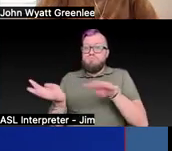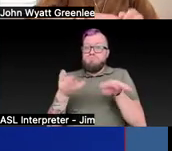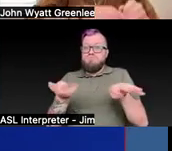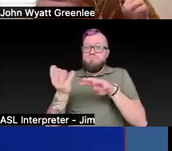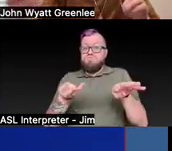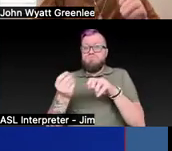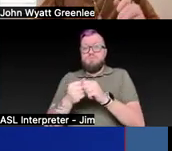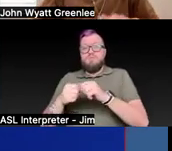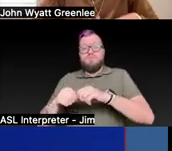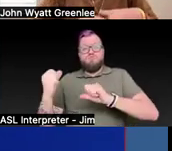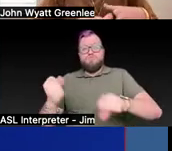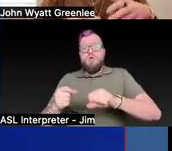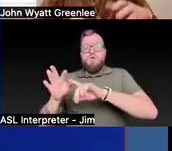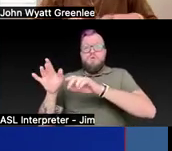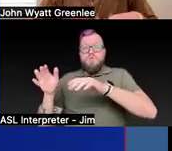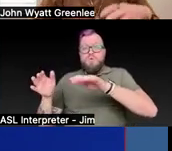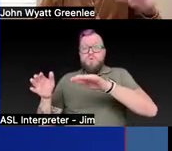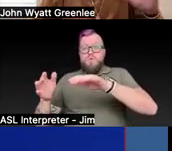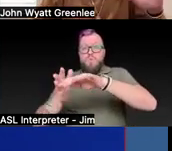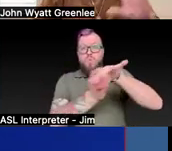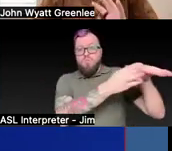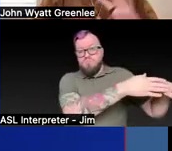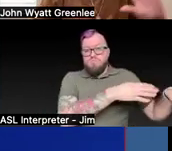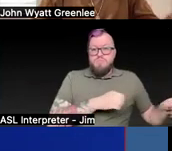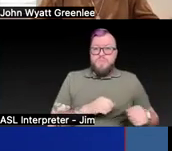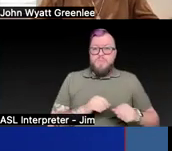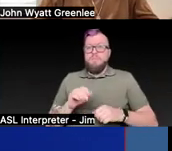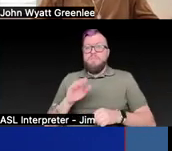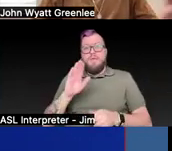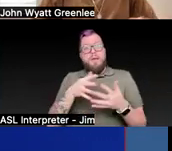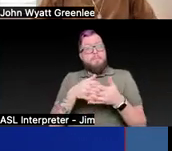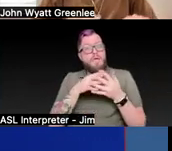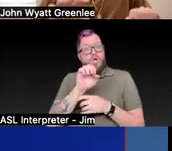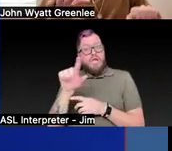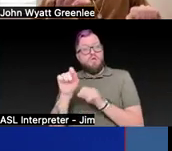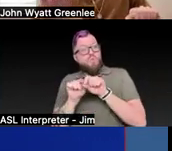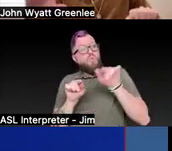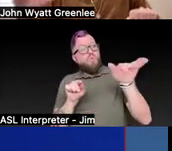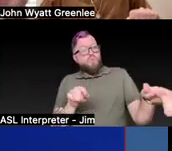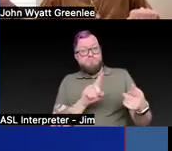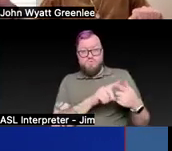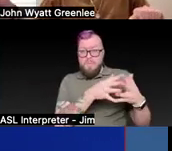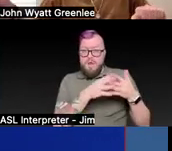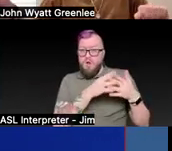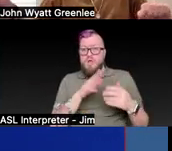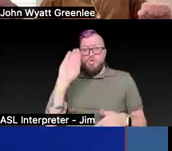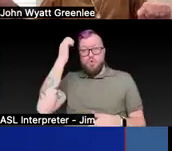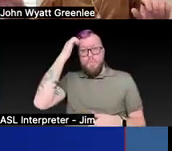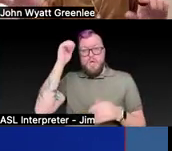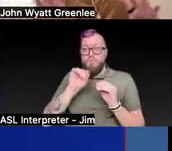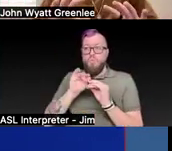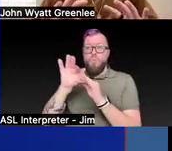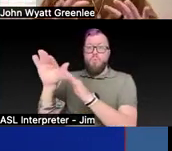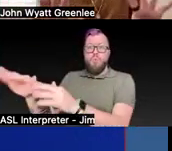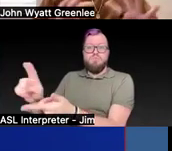and they get carried to wherever they're going. American eels wind up going to the Americas. European eels wind up going to Europe. And